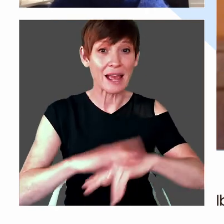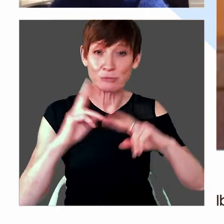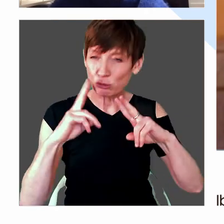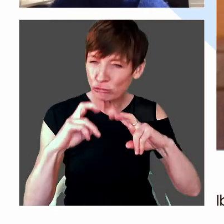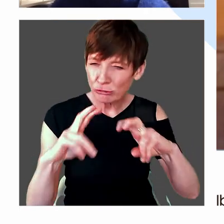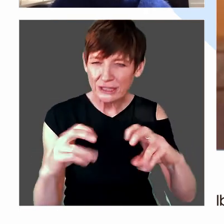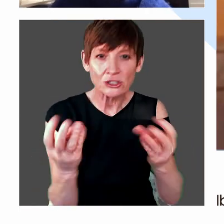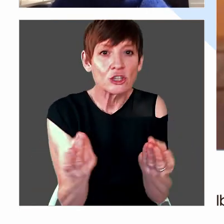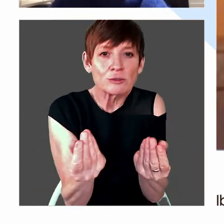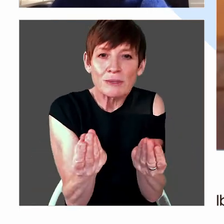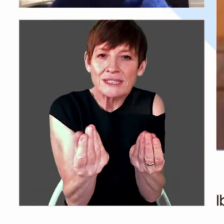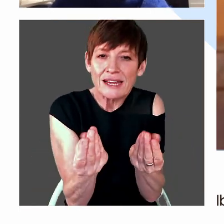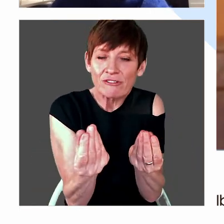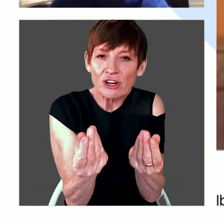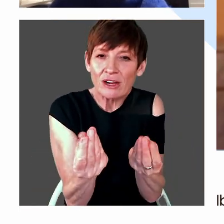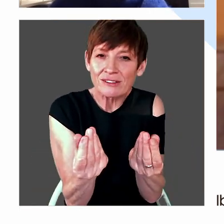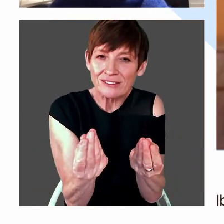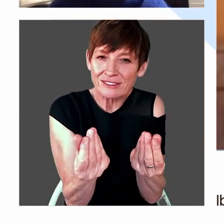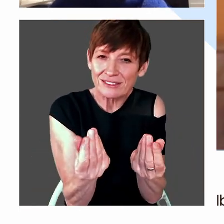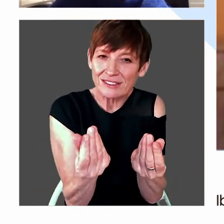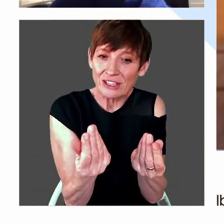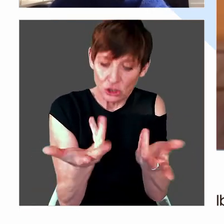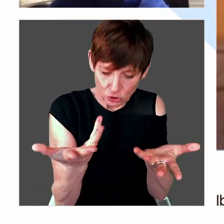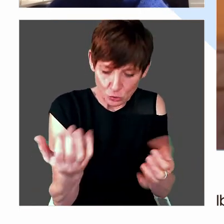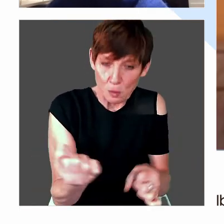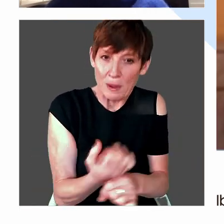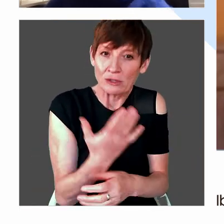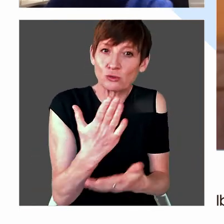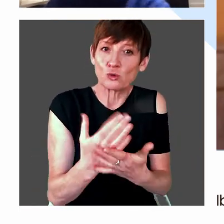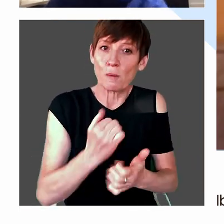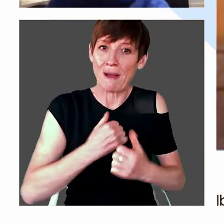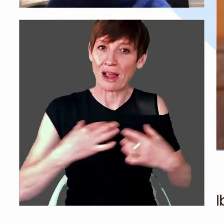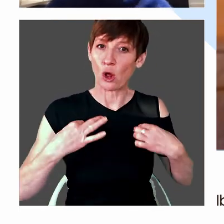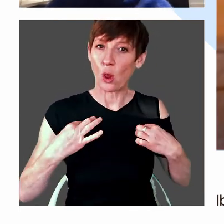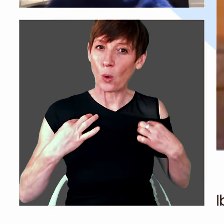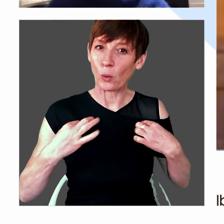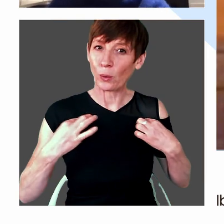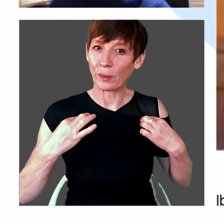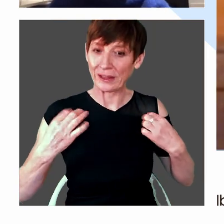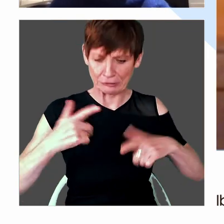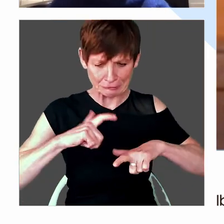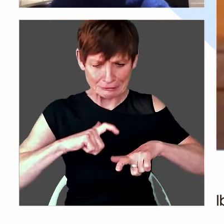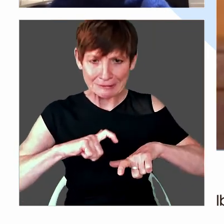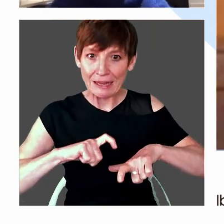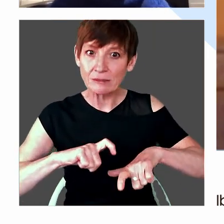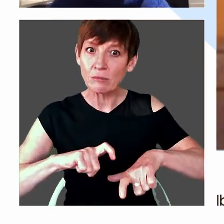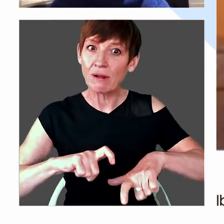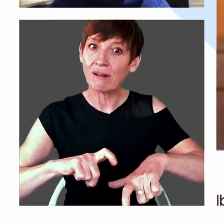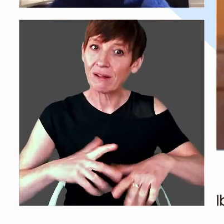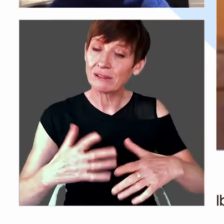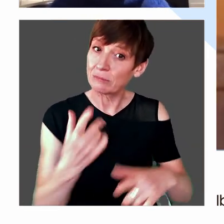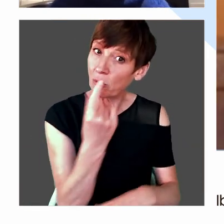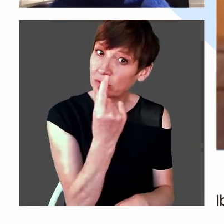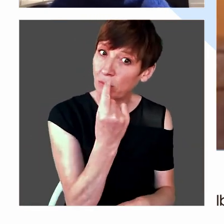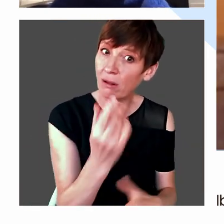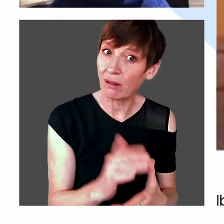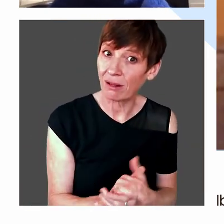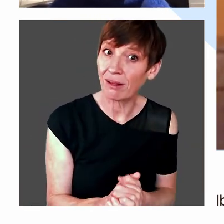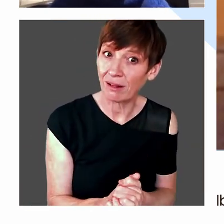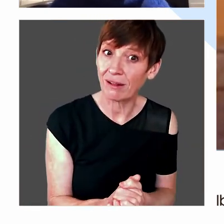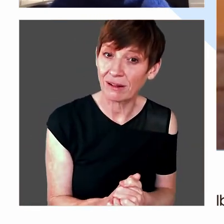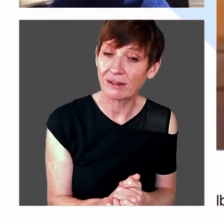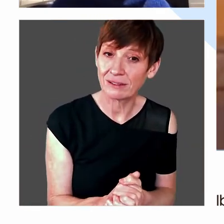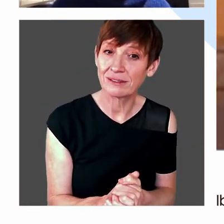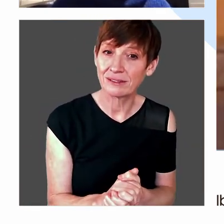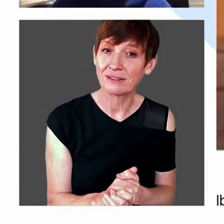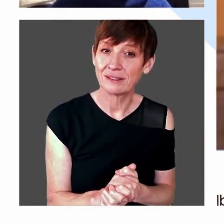make my clothes as sustainable as possible. So when I had my first collection, the sustainable aspect was